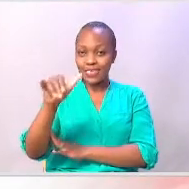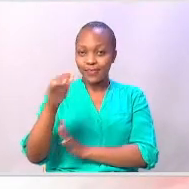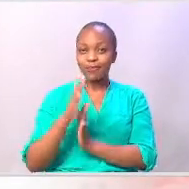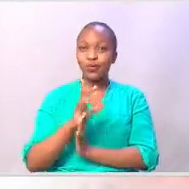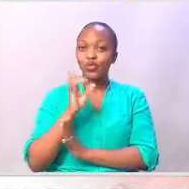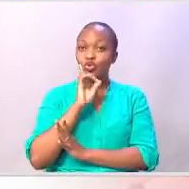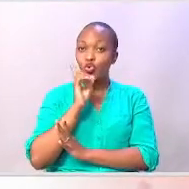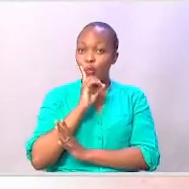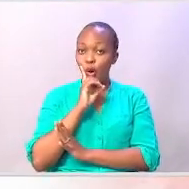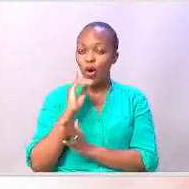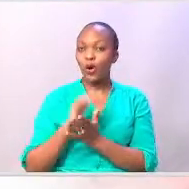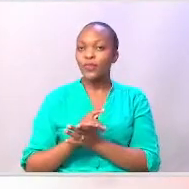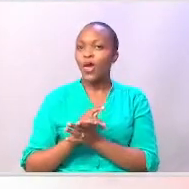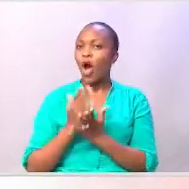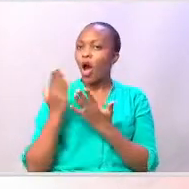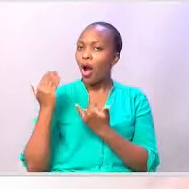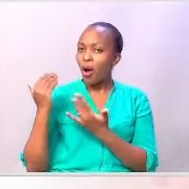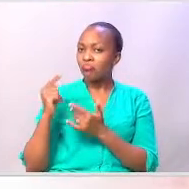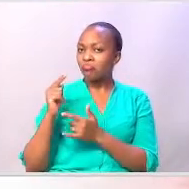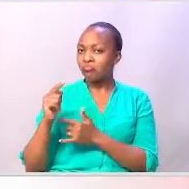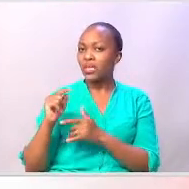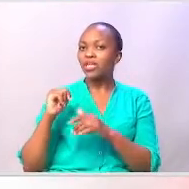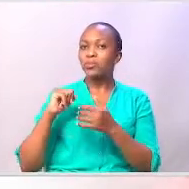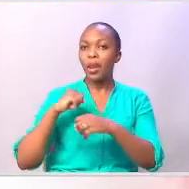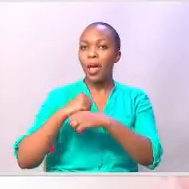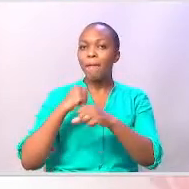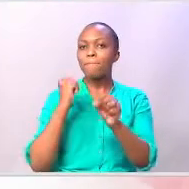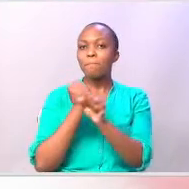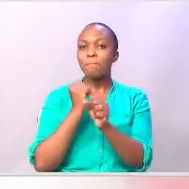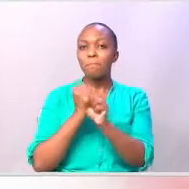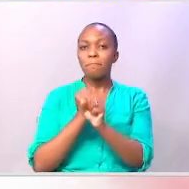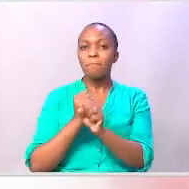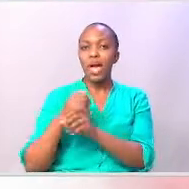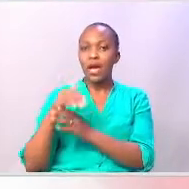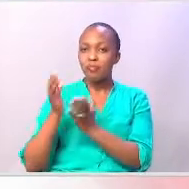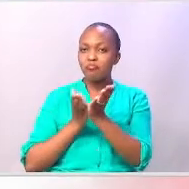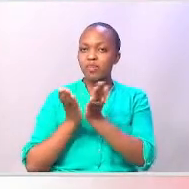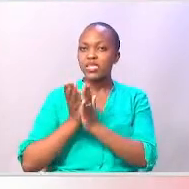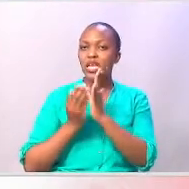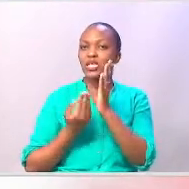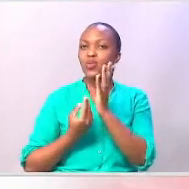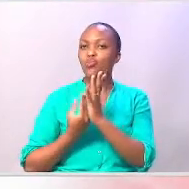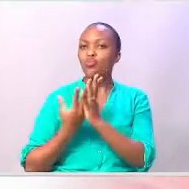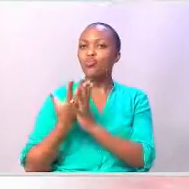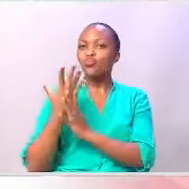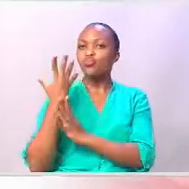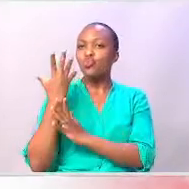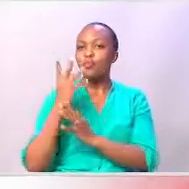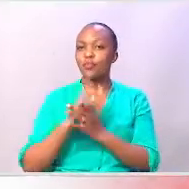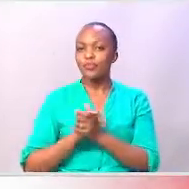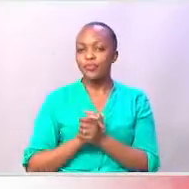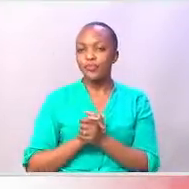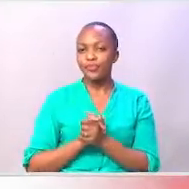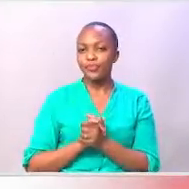the move will improve the business environment, as Chichi Josephine now reports from Nakuru.